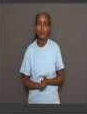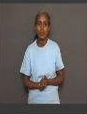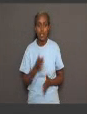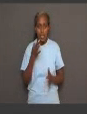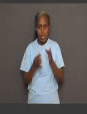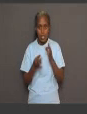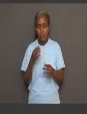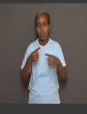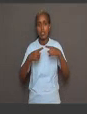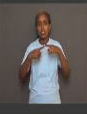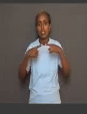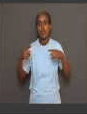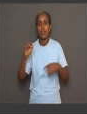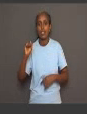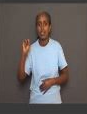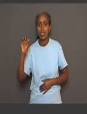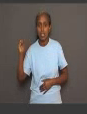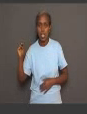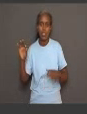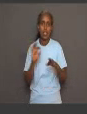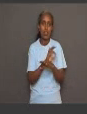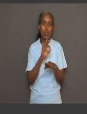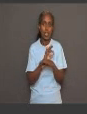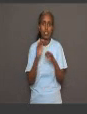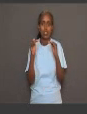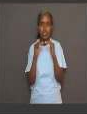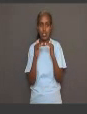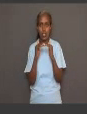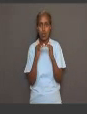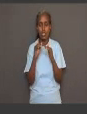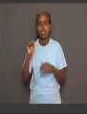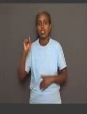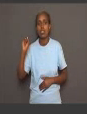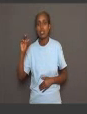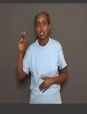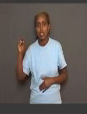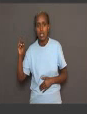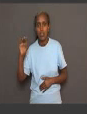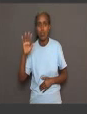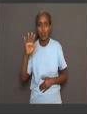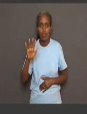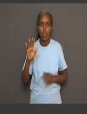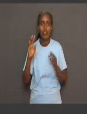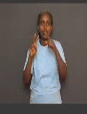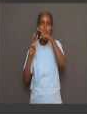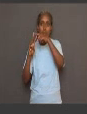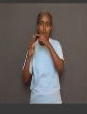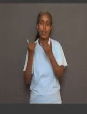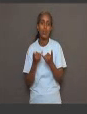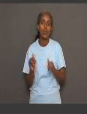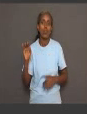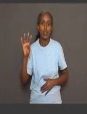If the inverse sine function equals the sine of 5 pi